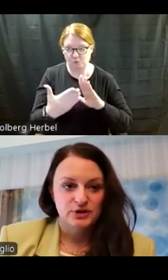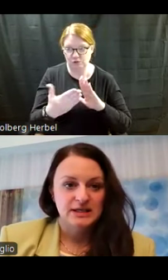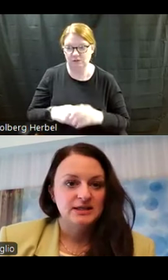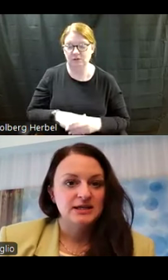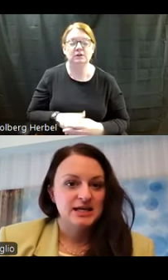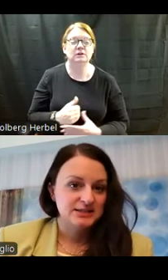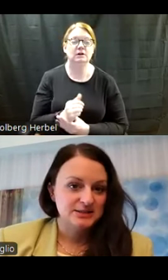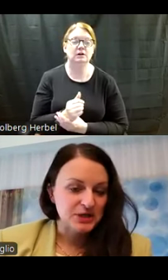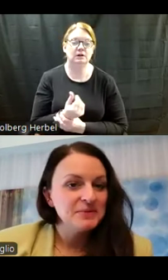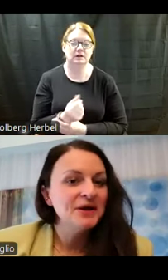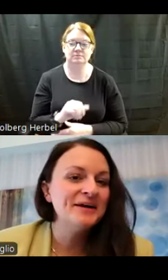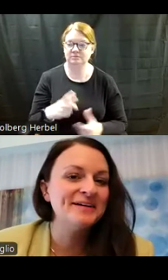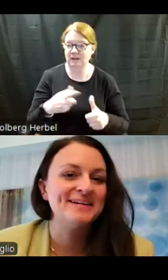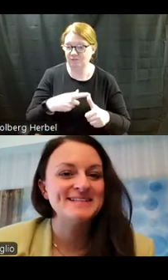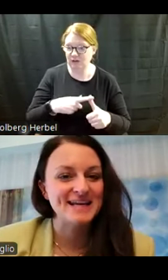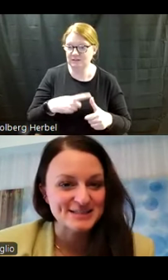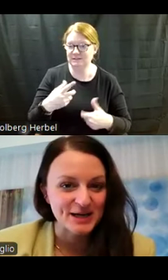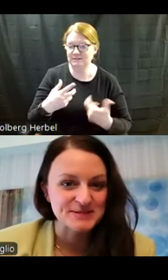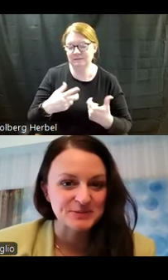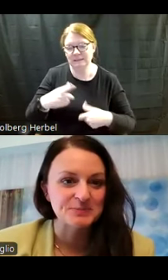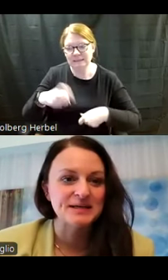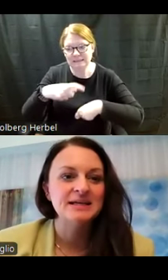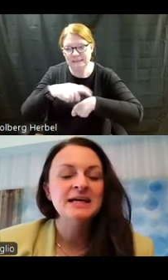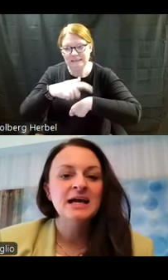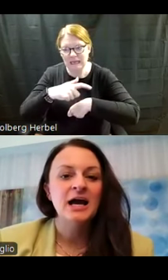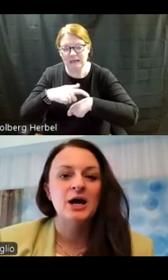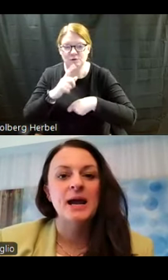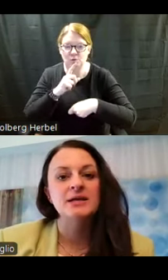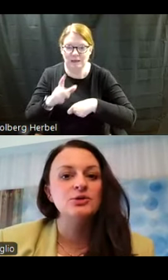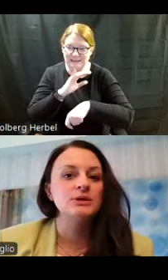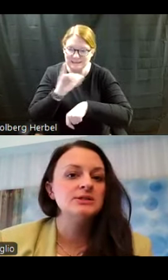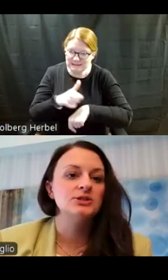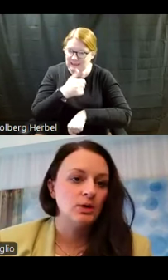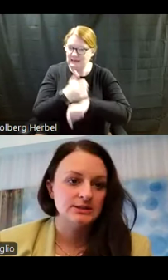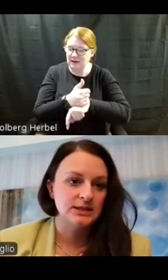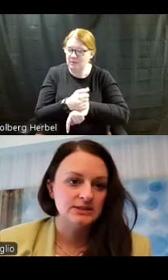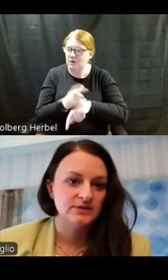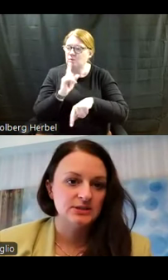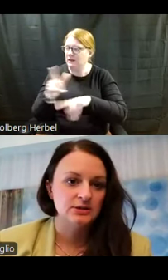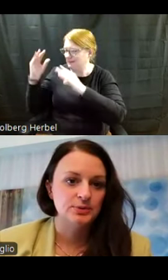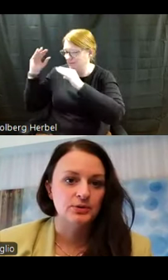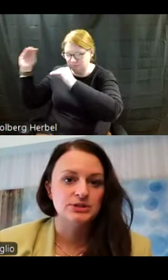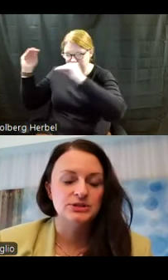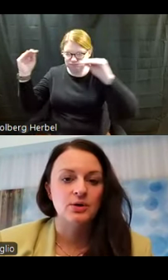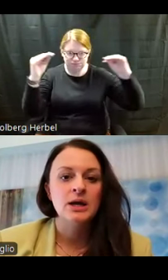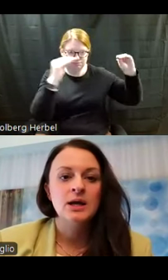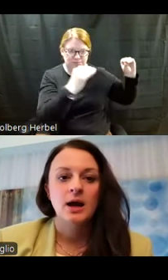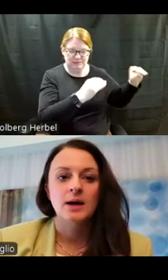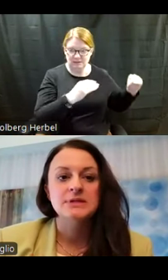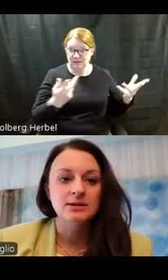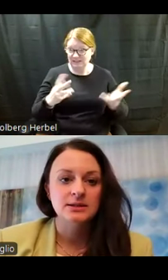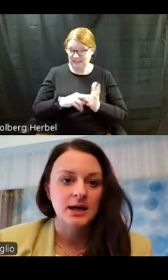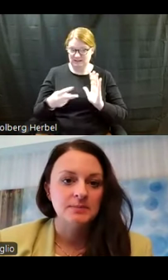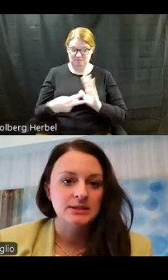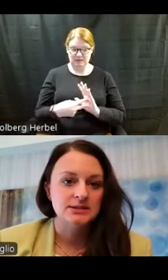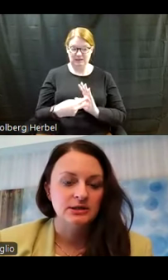First of all, it takes some time. It takes time to implement, and there really is no one-size-fits-all approach. So